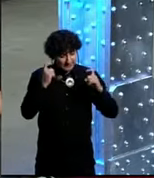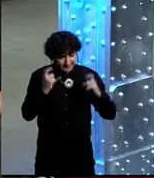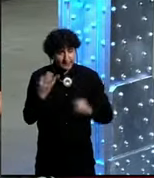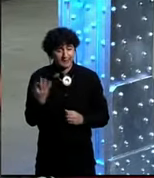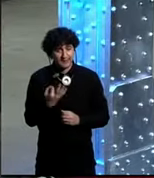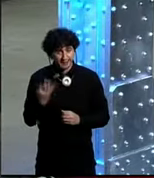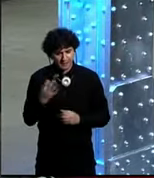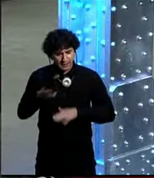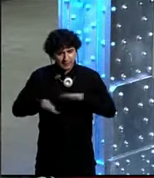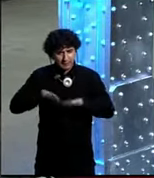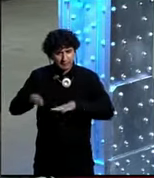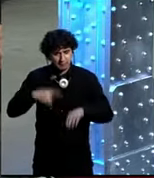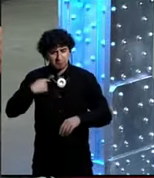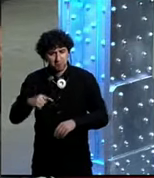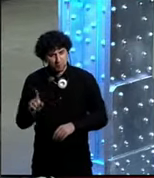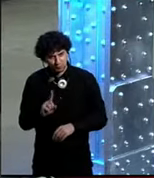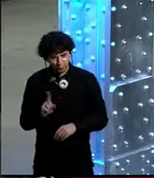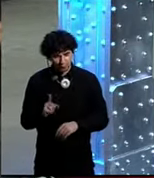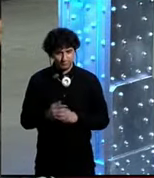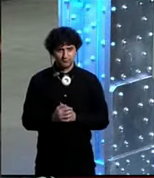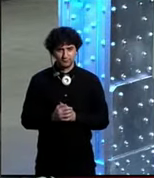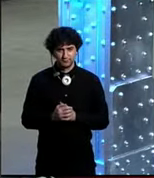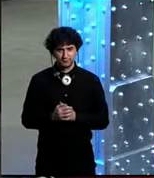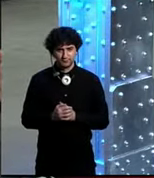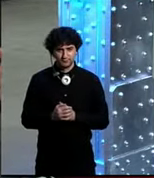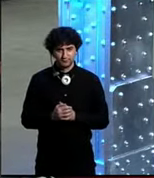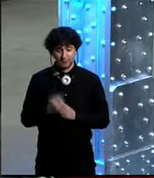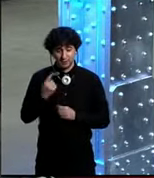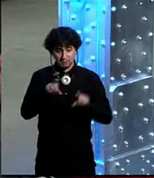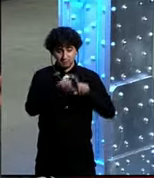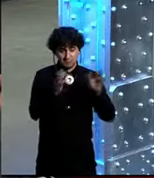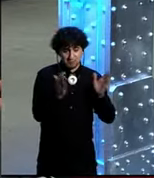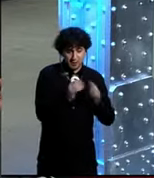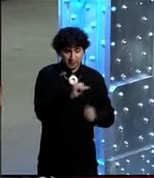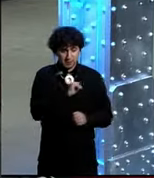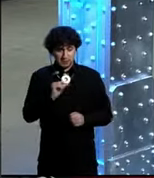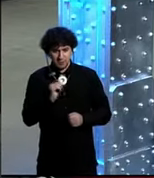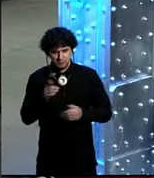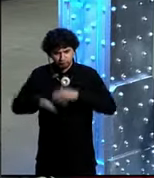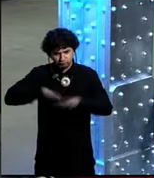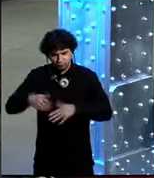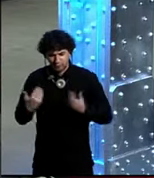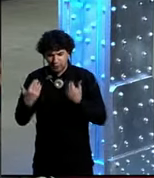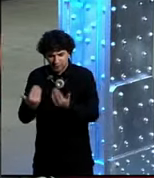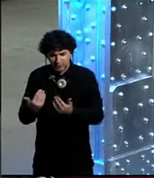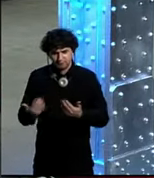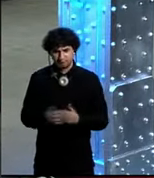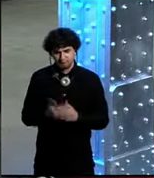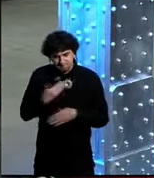rhythm, but they see how the indies and small companies are moving faster, are much more agile and open. So how do you